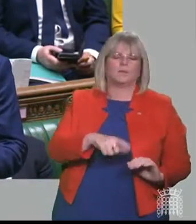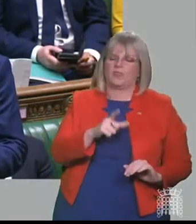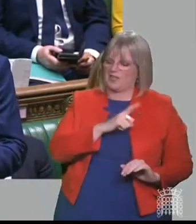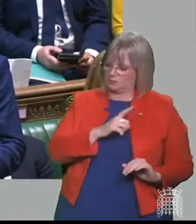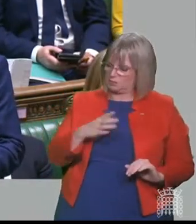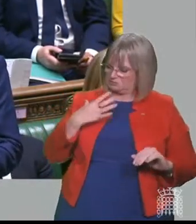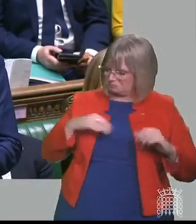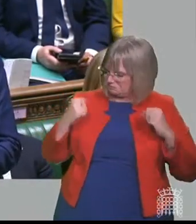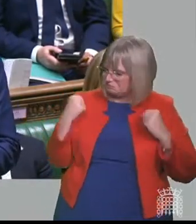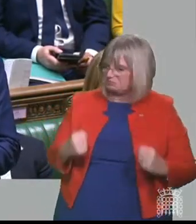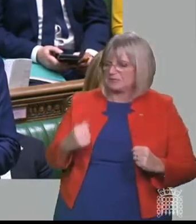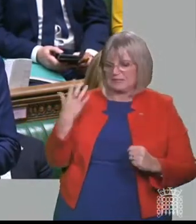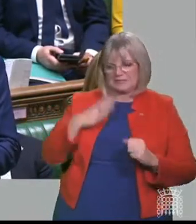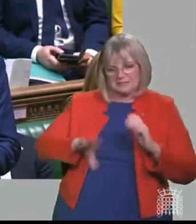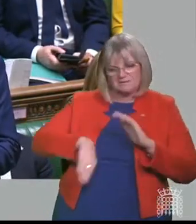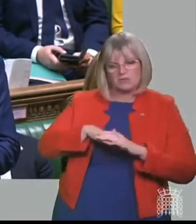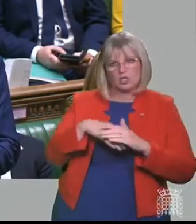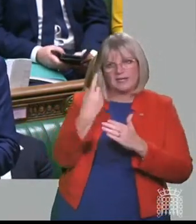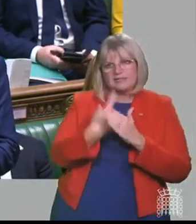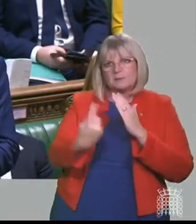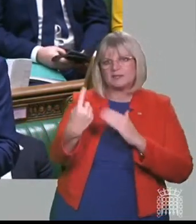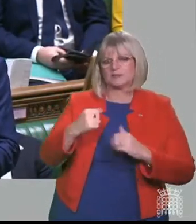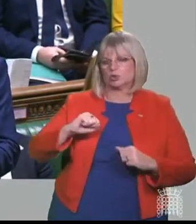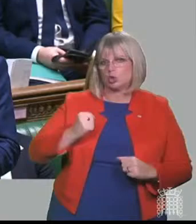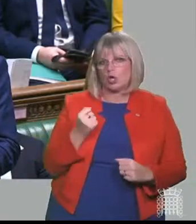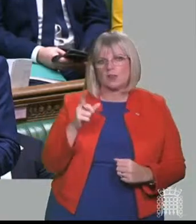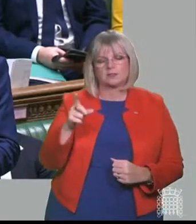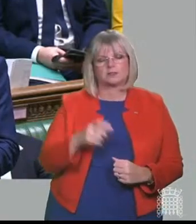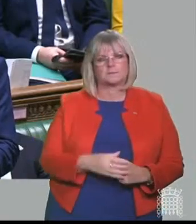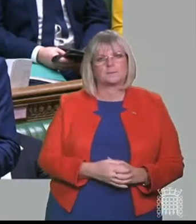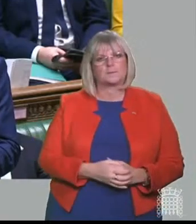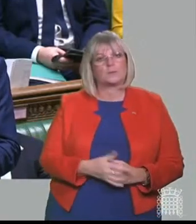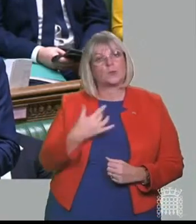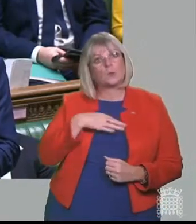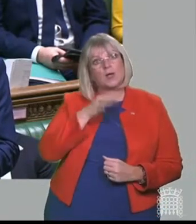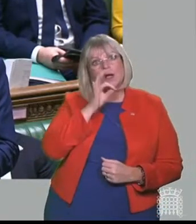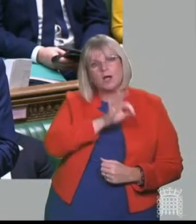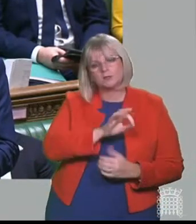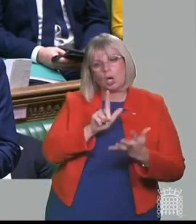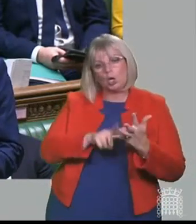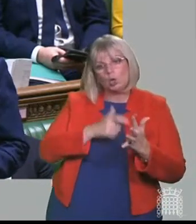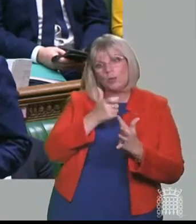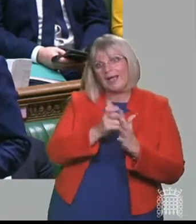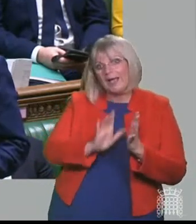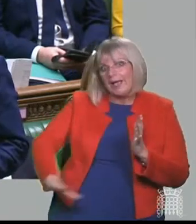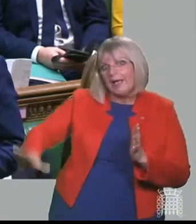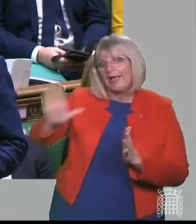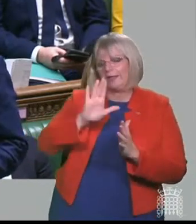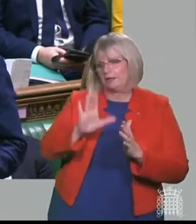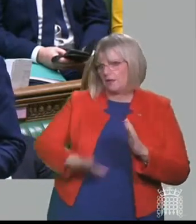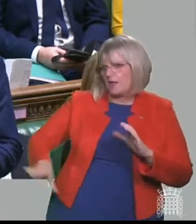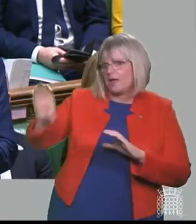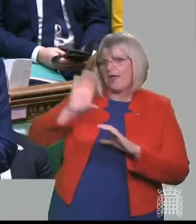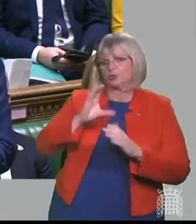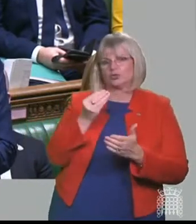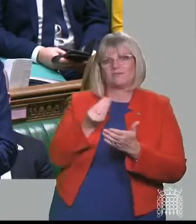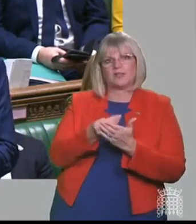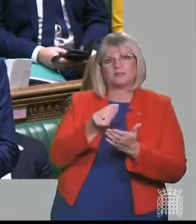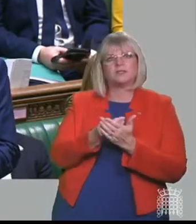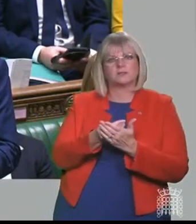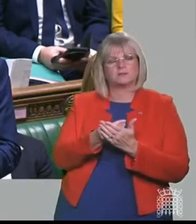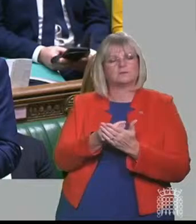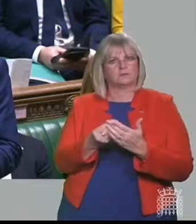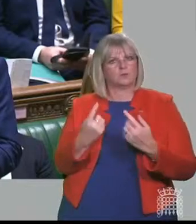Scotland. We asked them to deliver across the UK additional funding for public services to allow us to help councils,